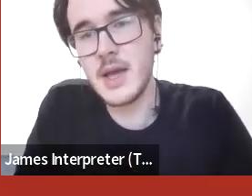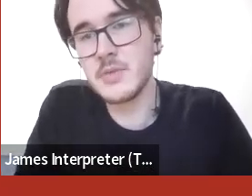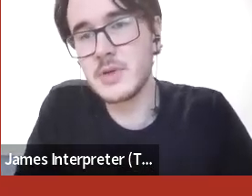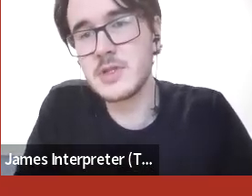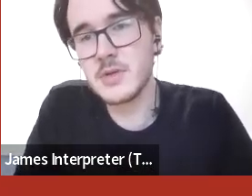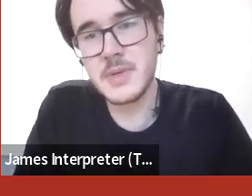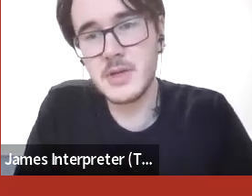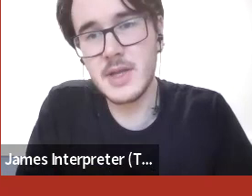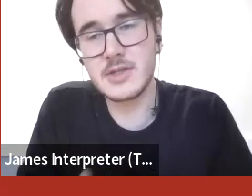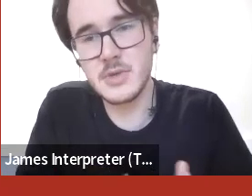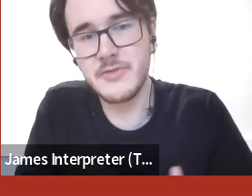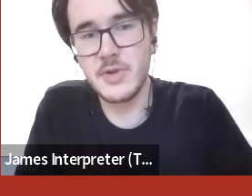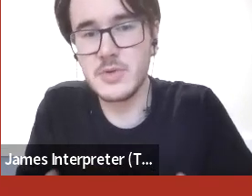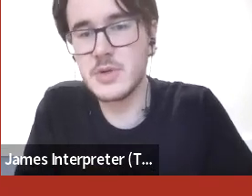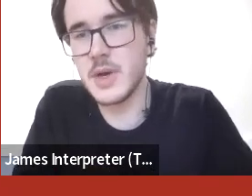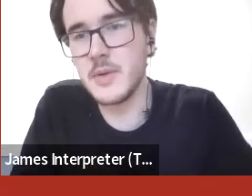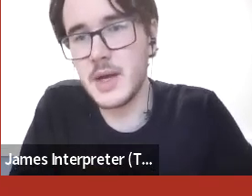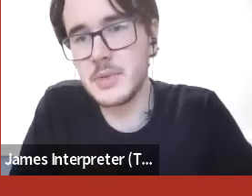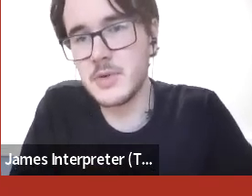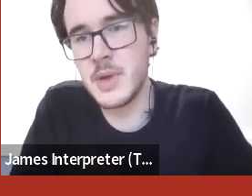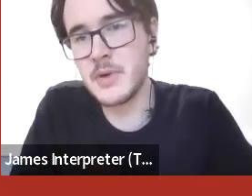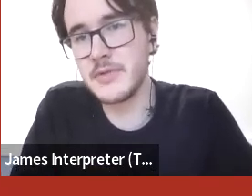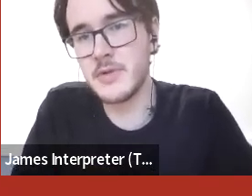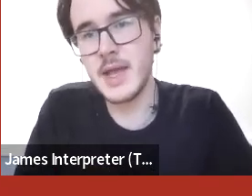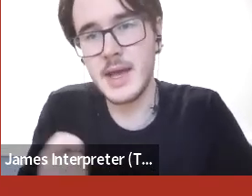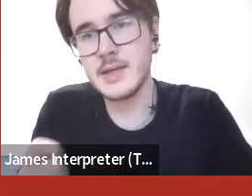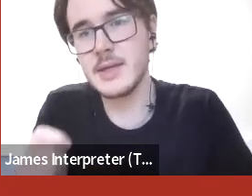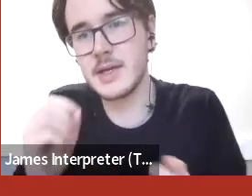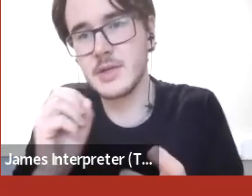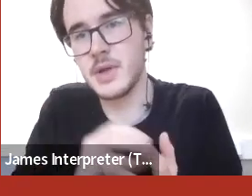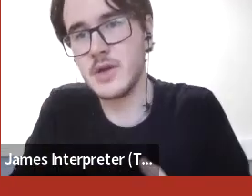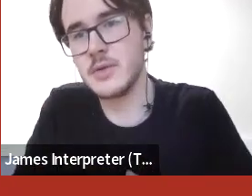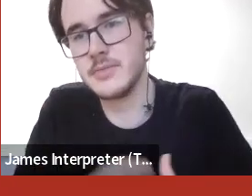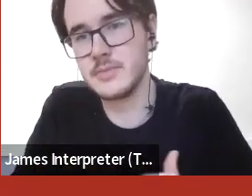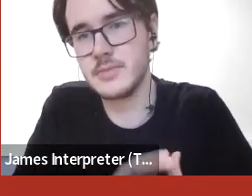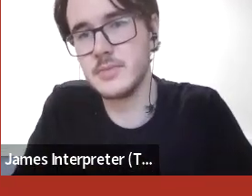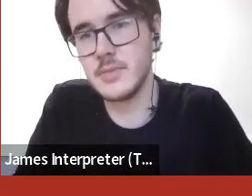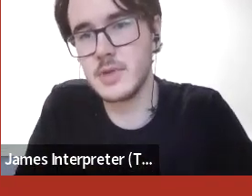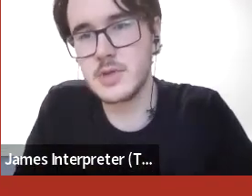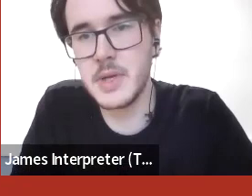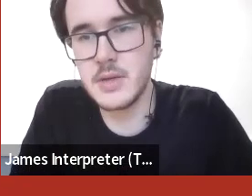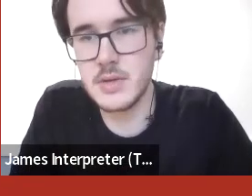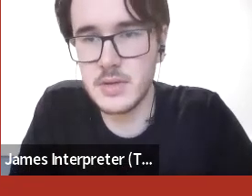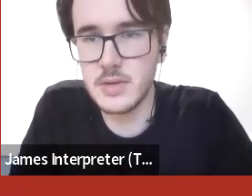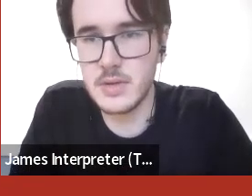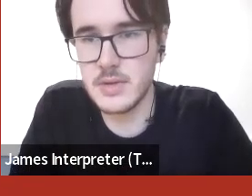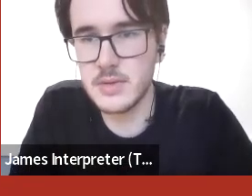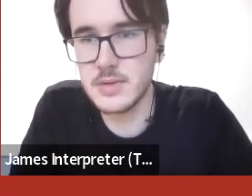But yeah, we're just going to be doing that so it flows quite well. But remember, if you're right-handed, that's the one that it's got